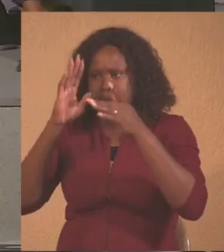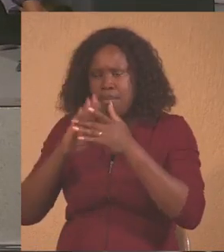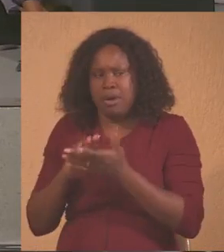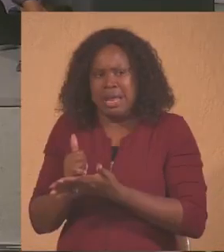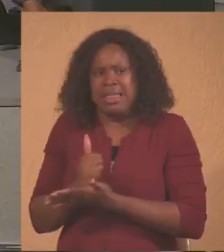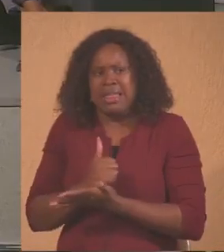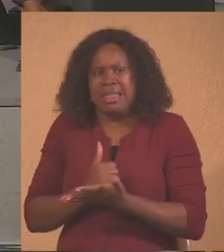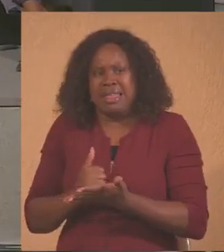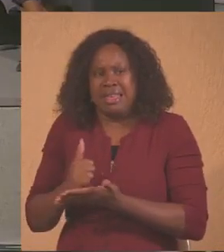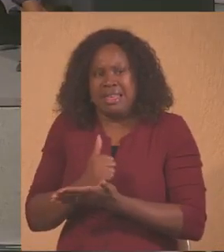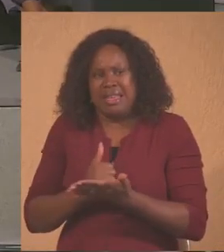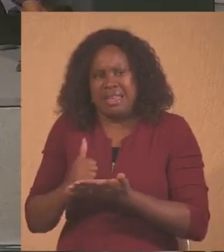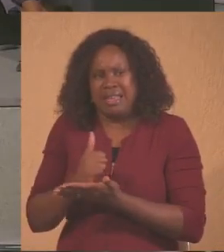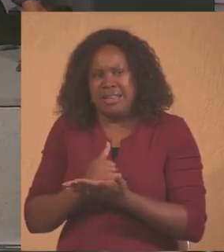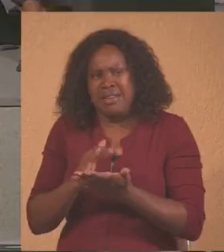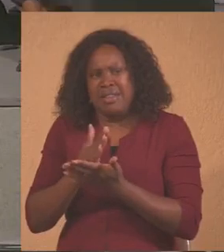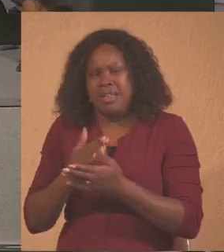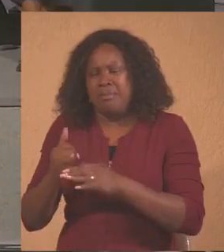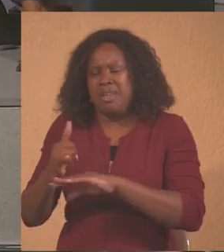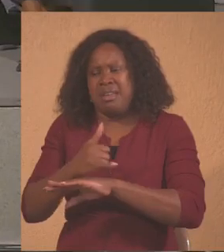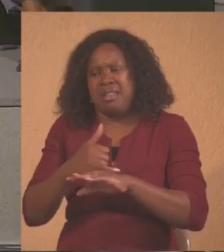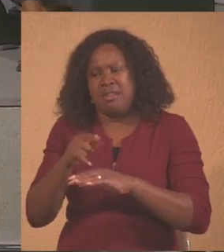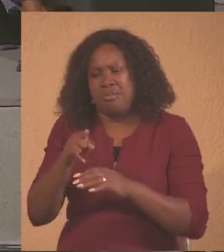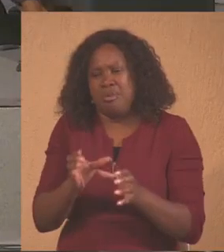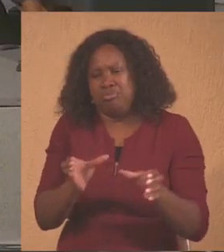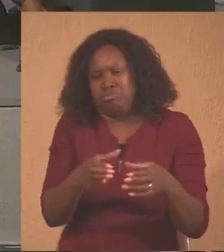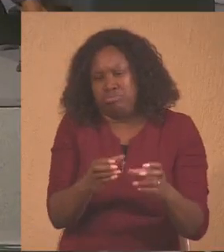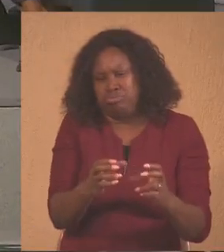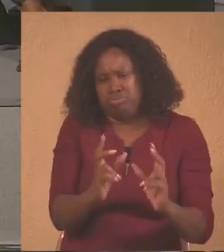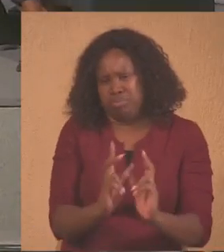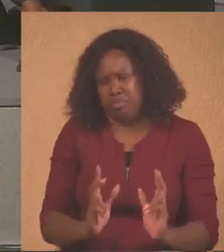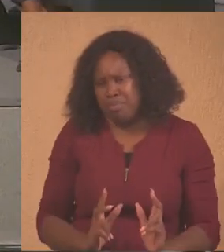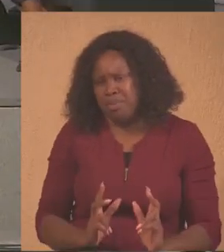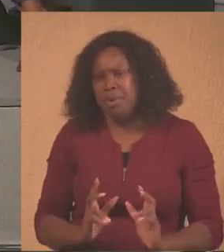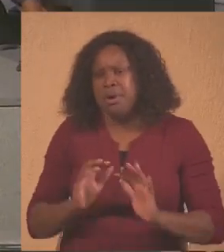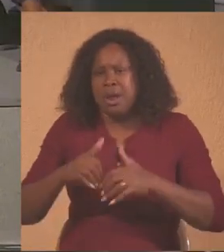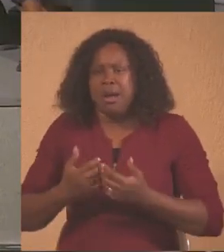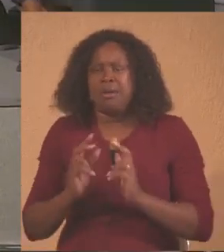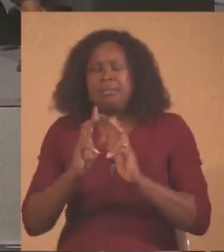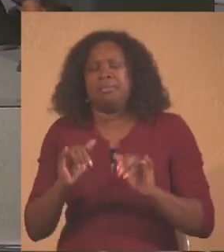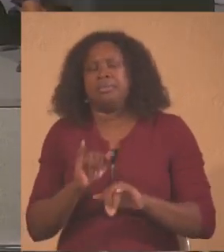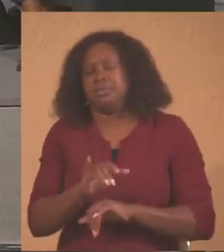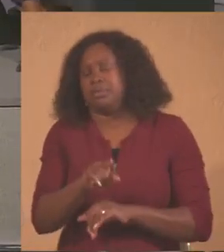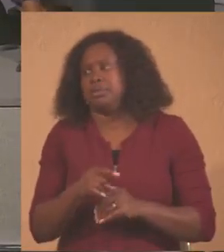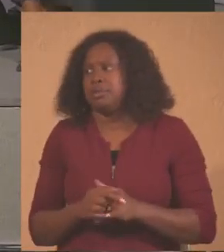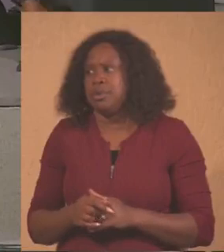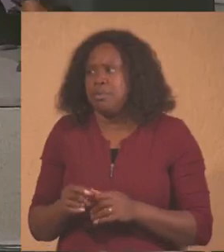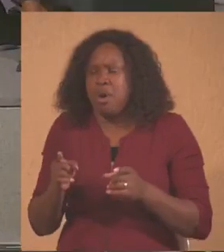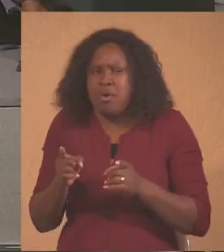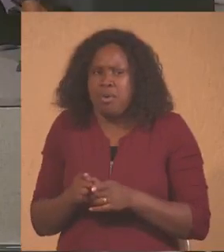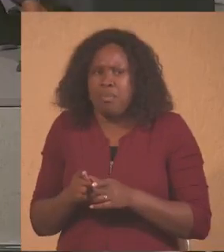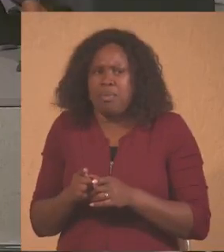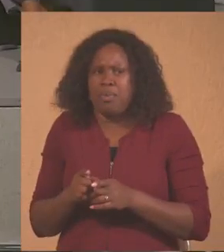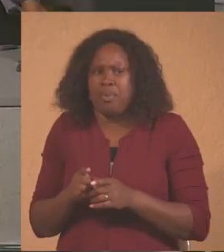hygienic state of some of these facilities, or how people are at the facilities. Can you tell us a little bit